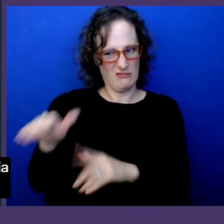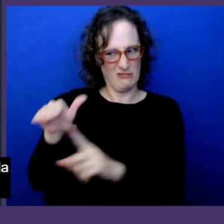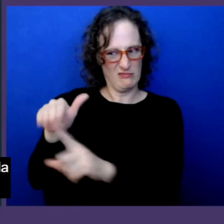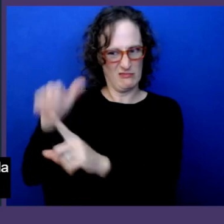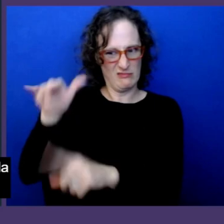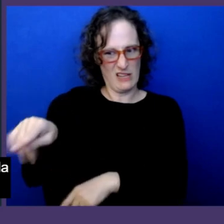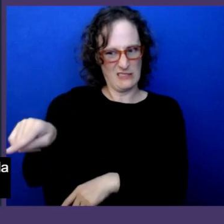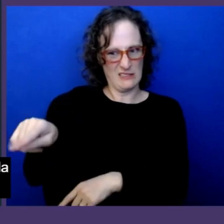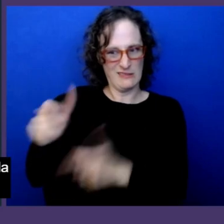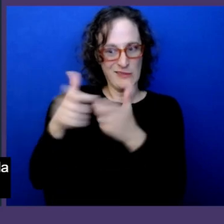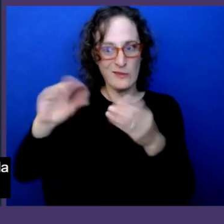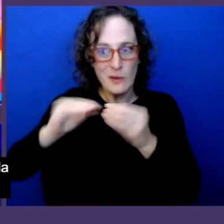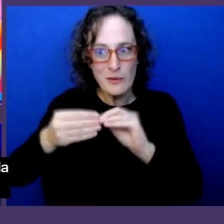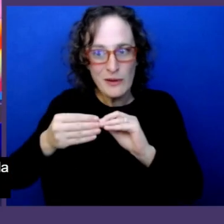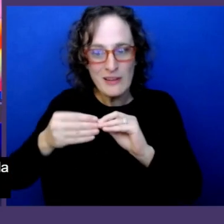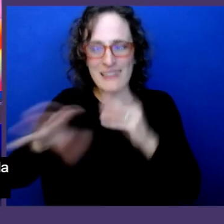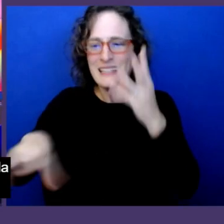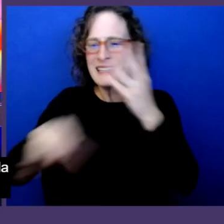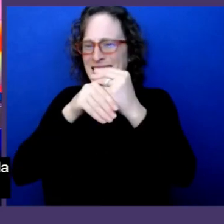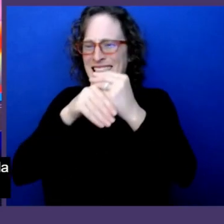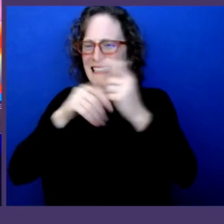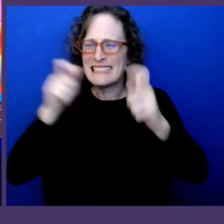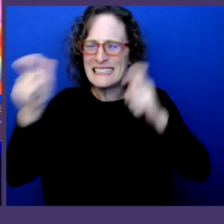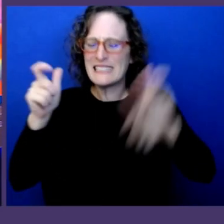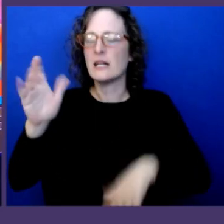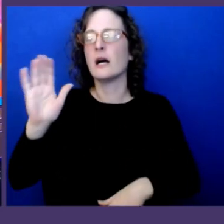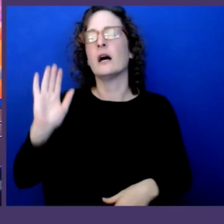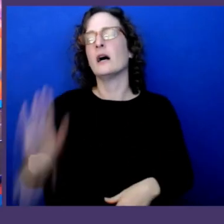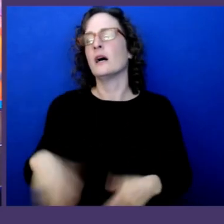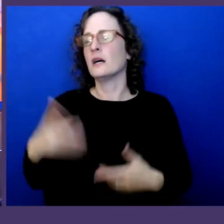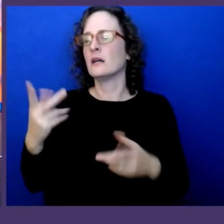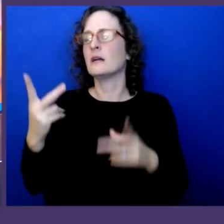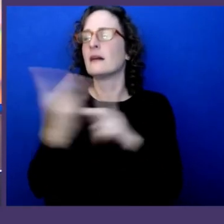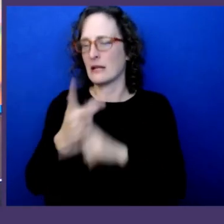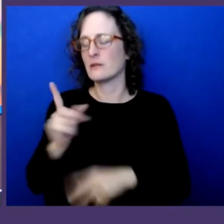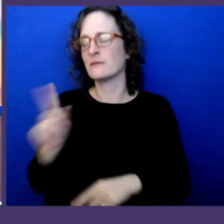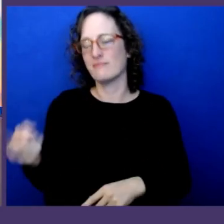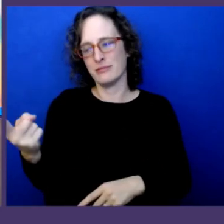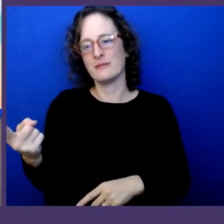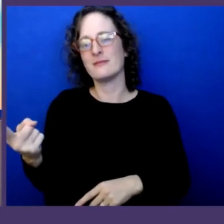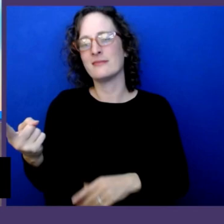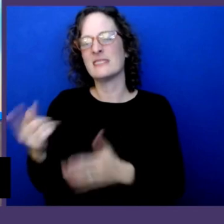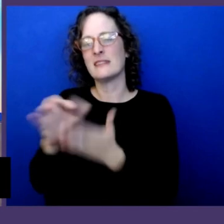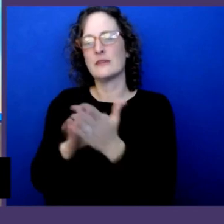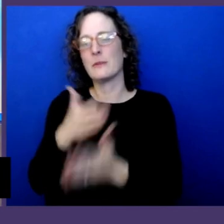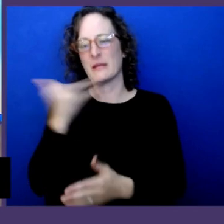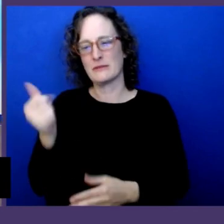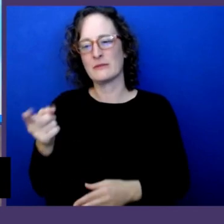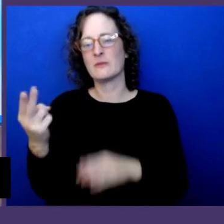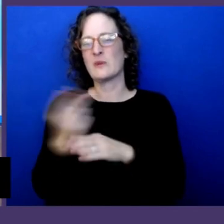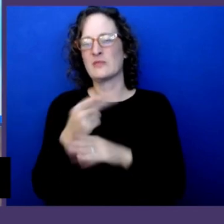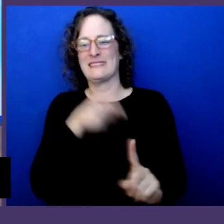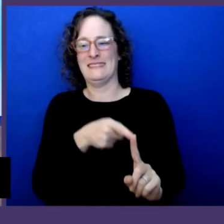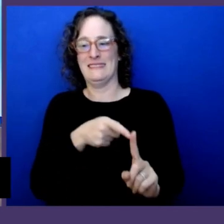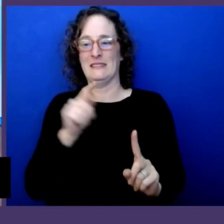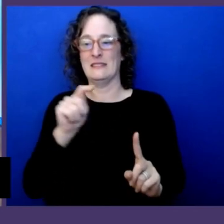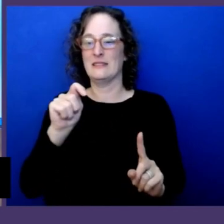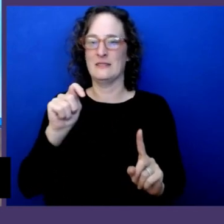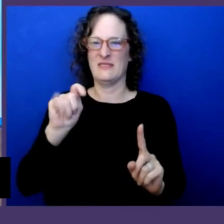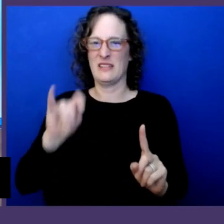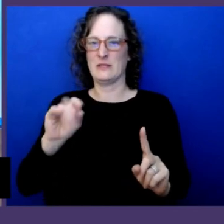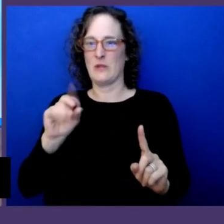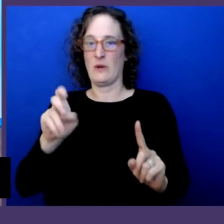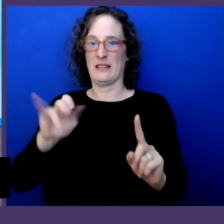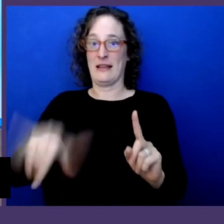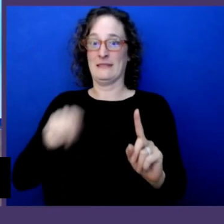use this calculator. Here's how you use the calculator. Use this token combination, et cetera, et cetera. So you have to actually like spell it out because the model by default doesn't